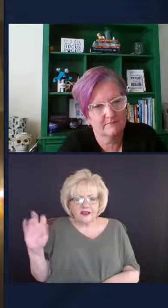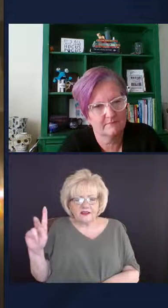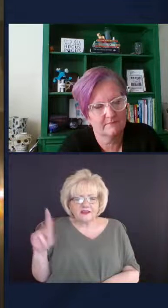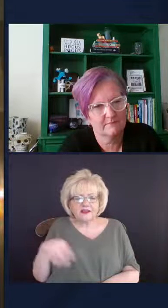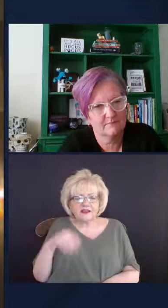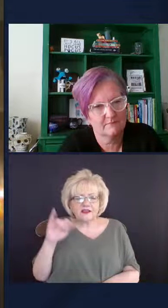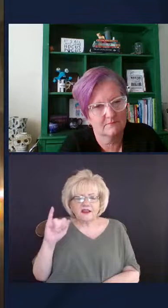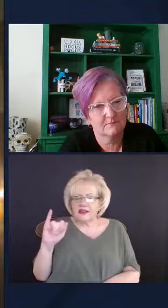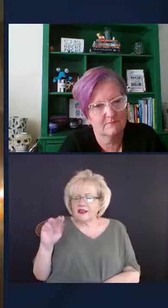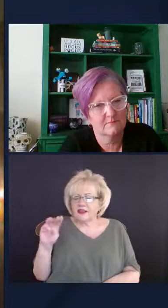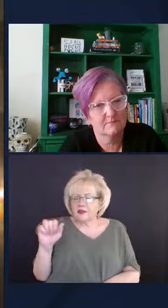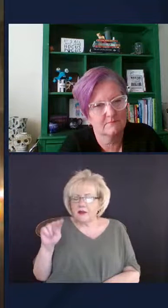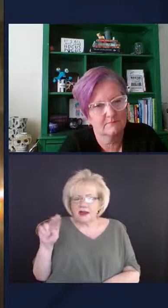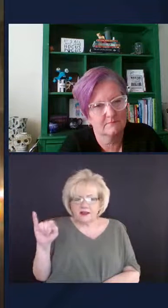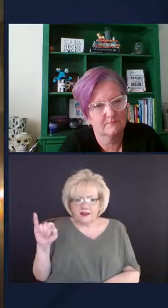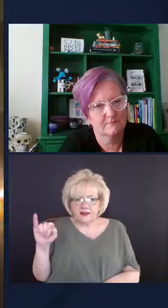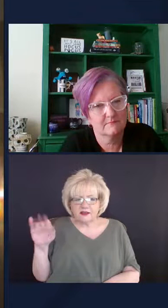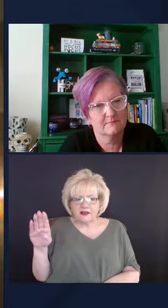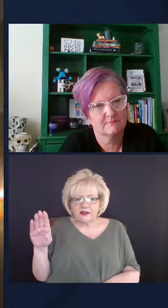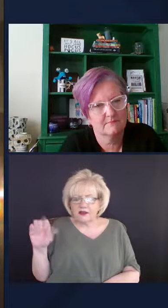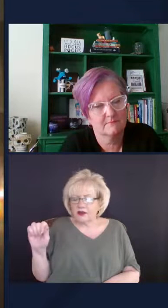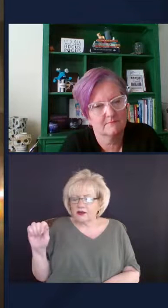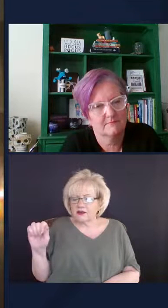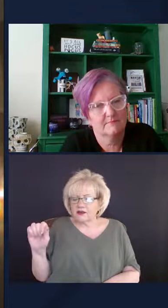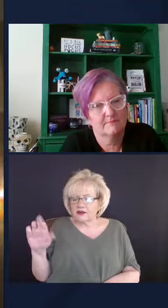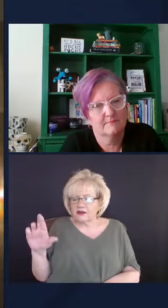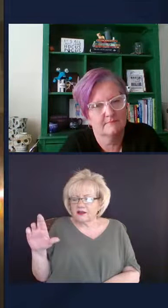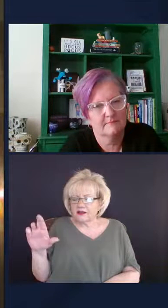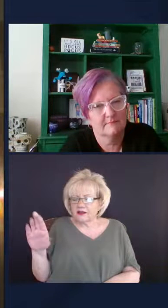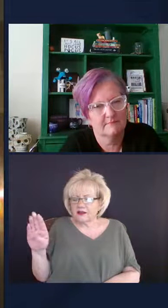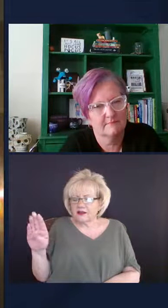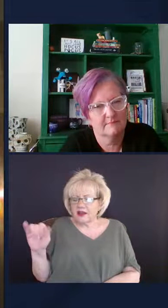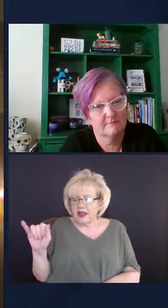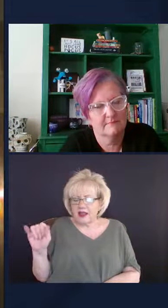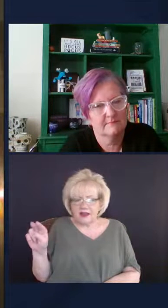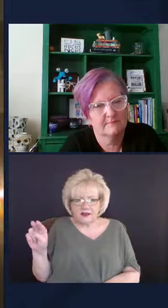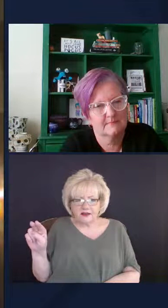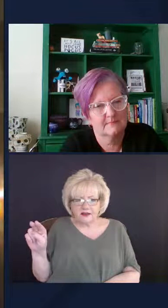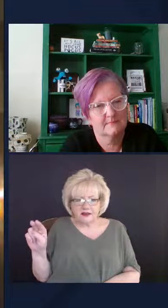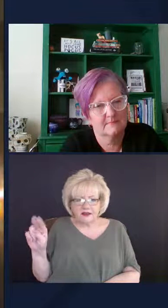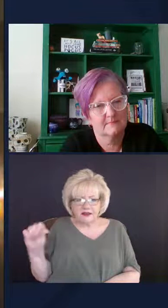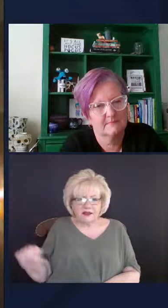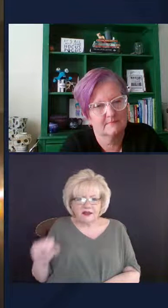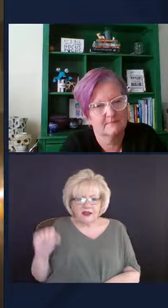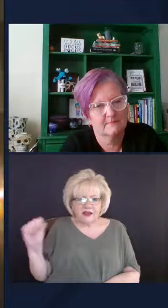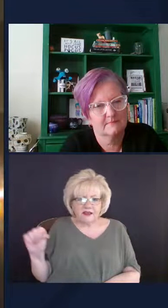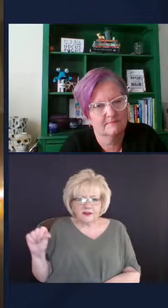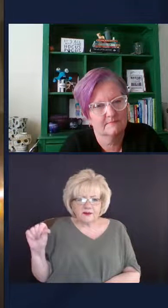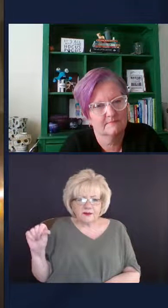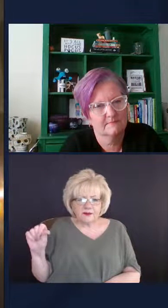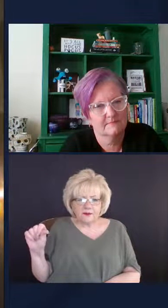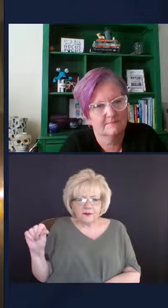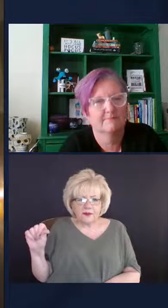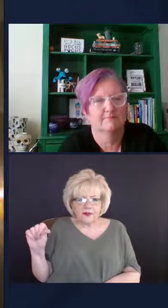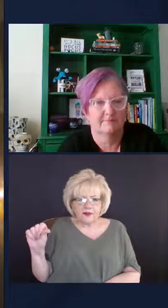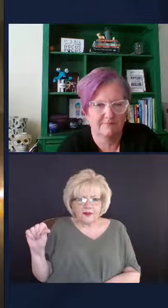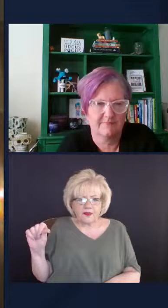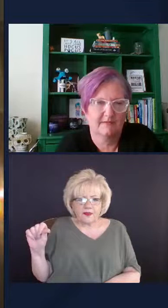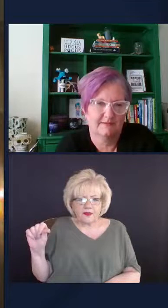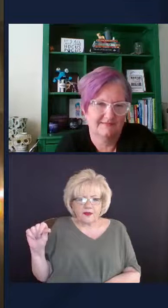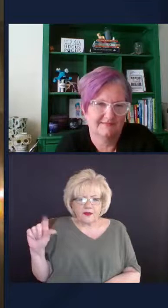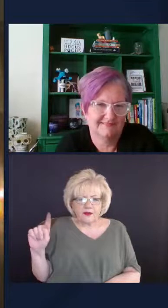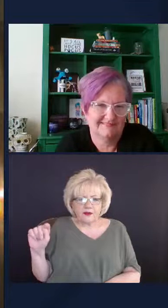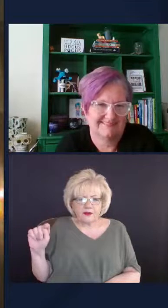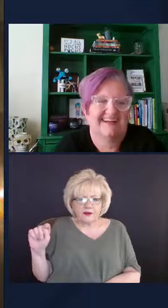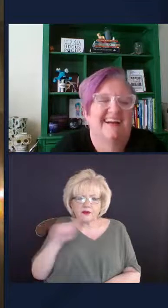IMANI underscore Barbarin, BARBARIN at on Twitter. I was about to